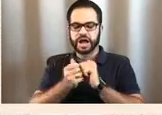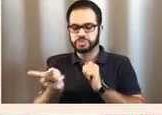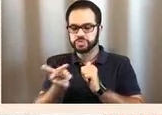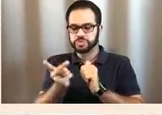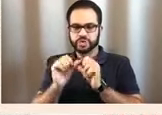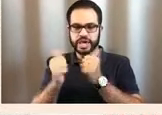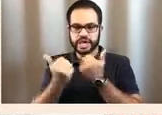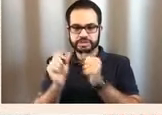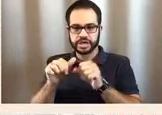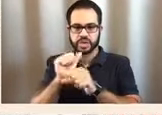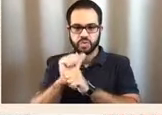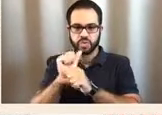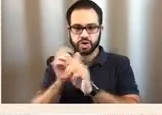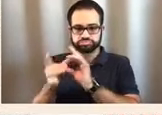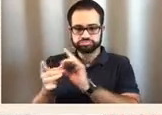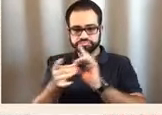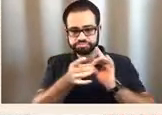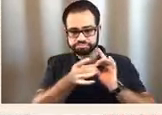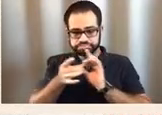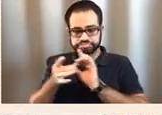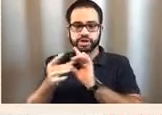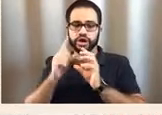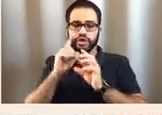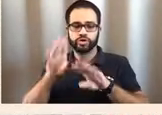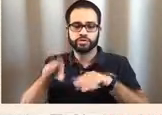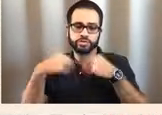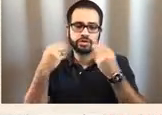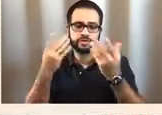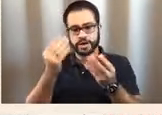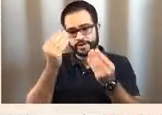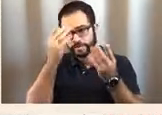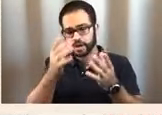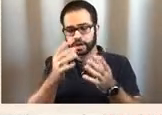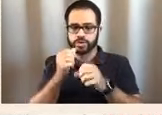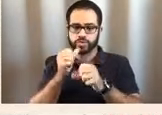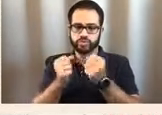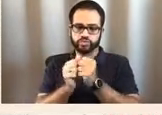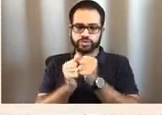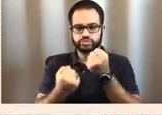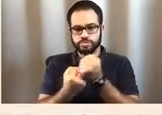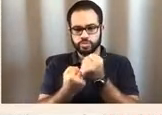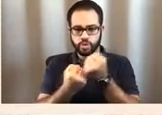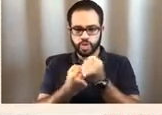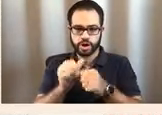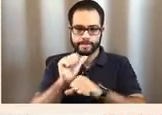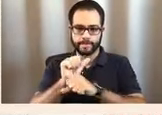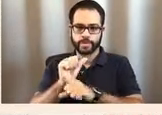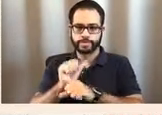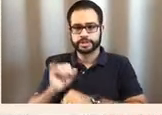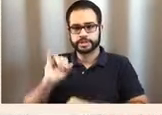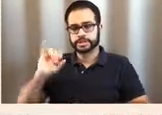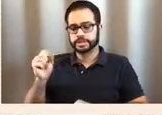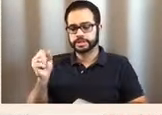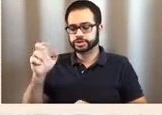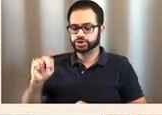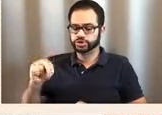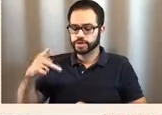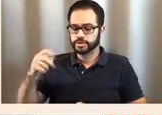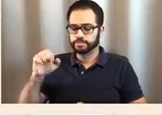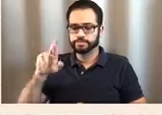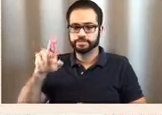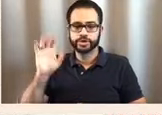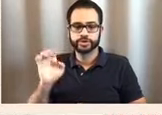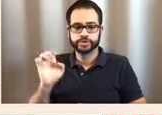provide information primarily on supported employment. I'm Jan Pierce, a program administrator for